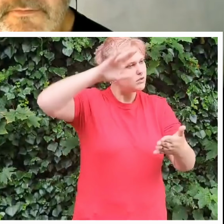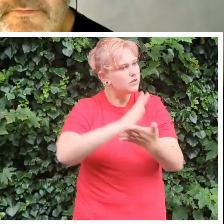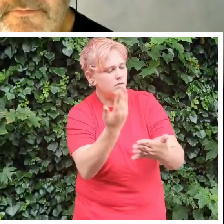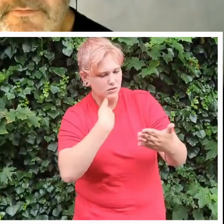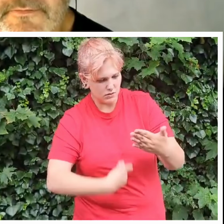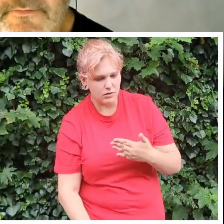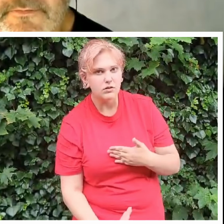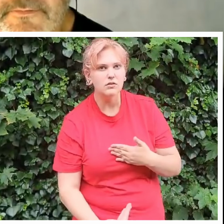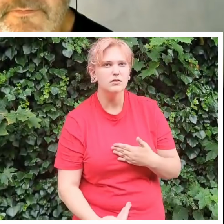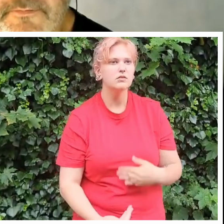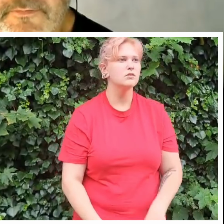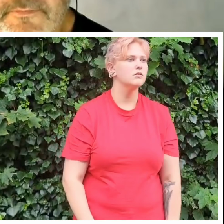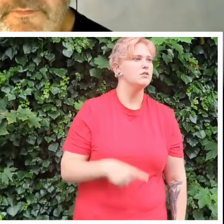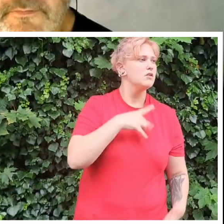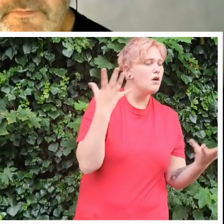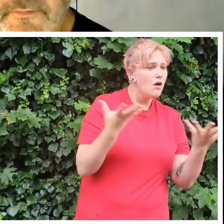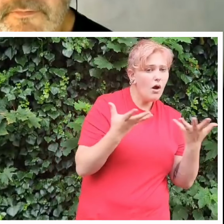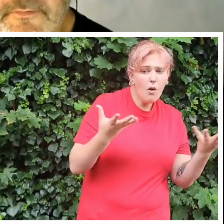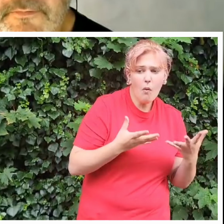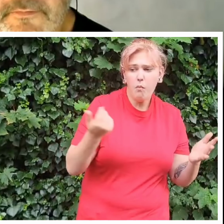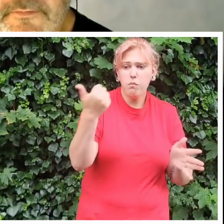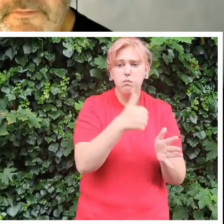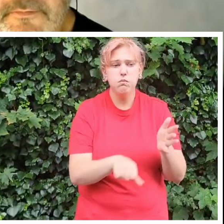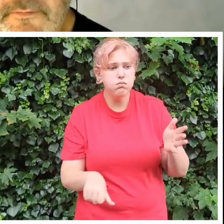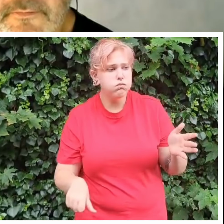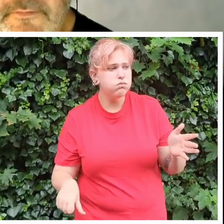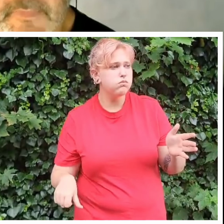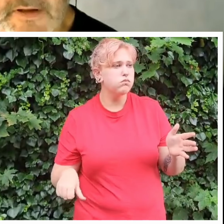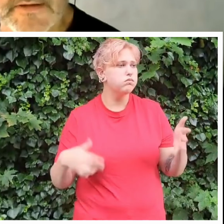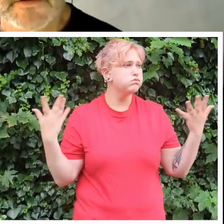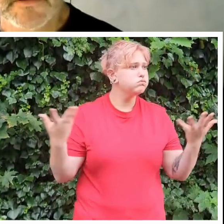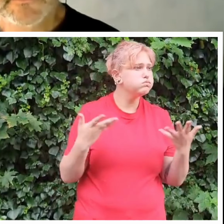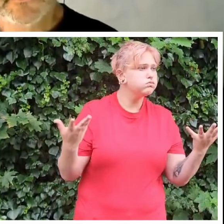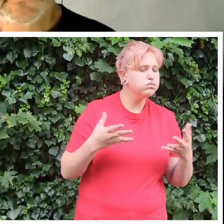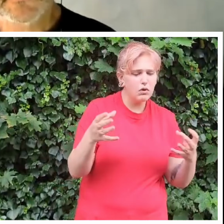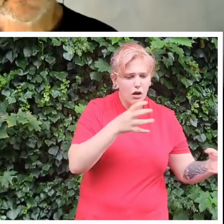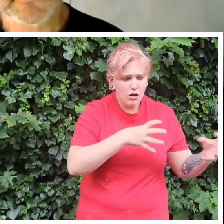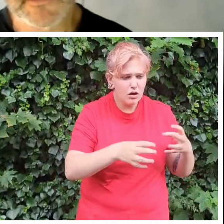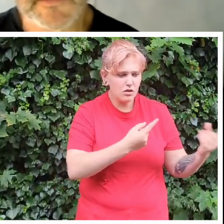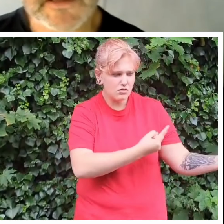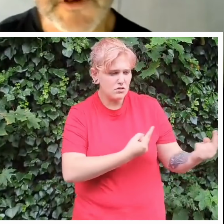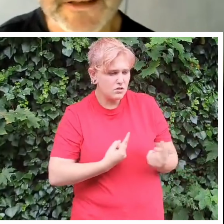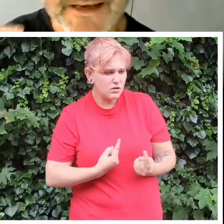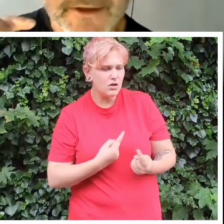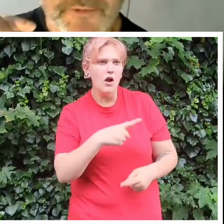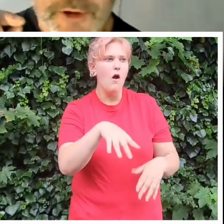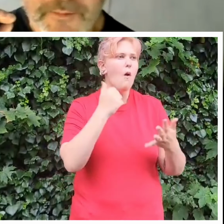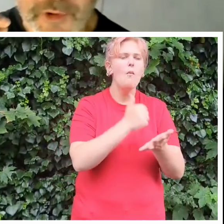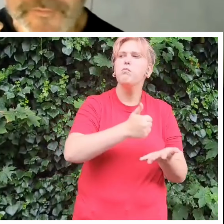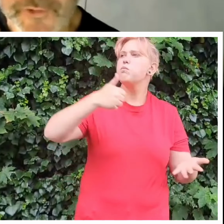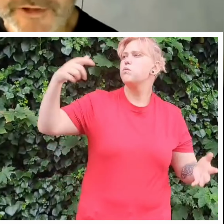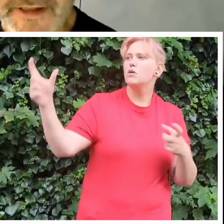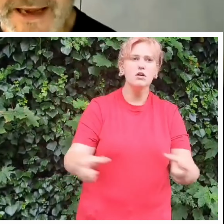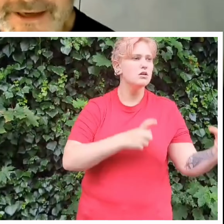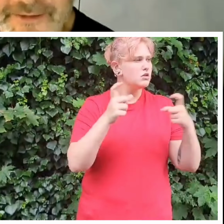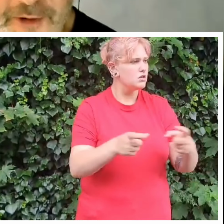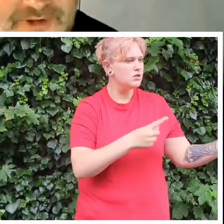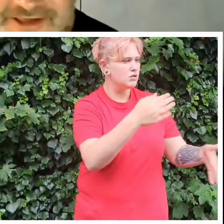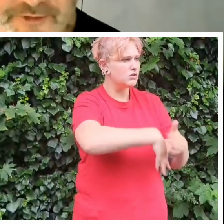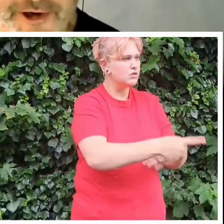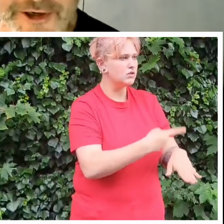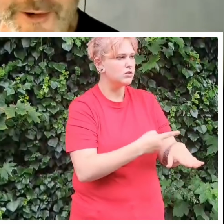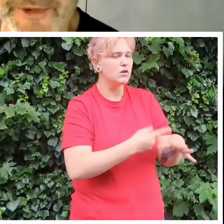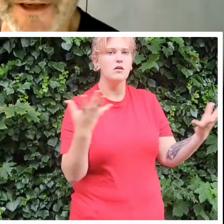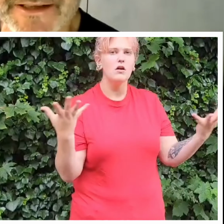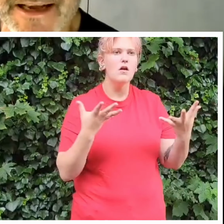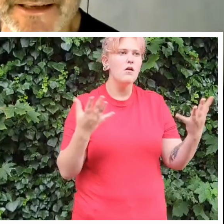yourself. And that's where it came from. That's the area that it came from. And that's fantastic. We're going to move on to that in a moment.